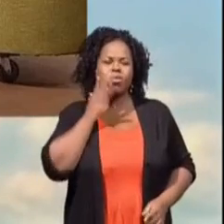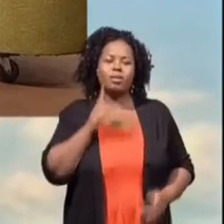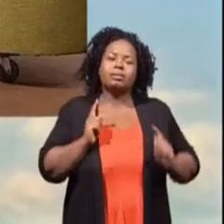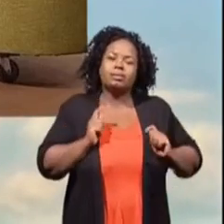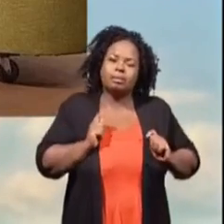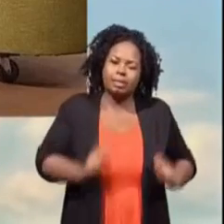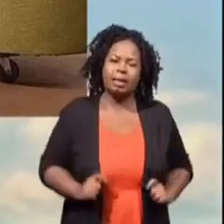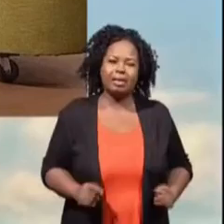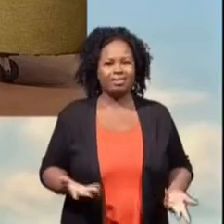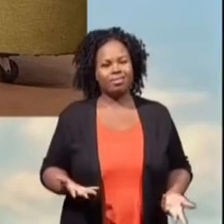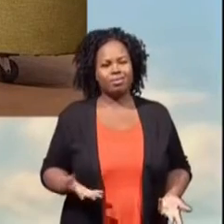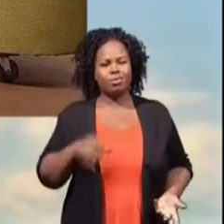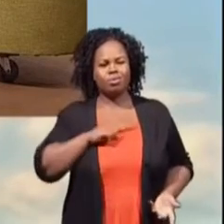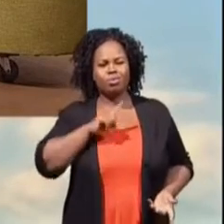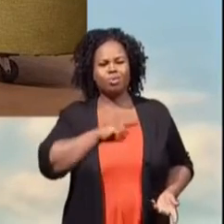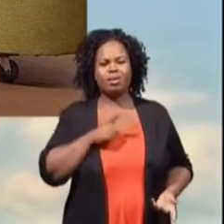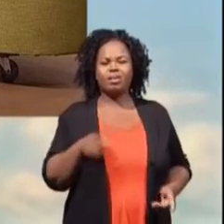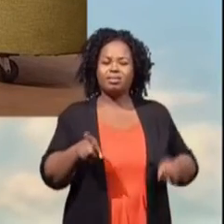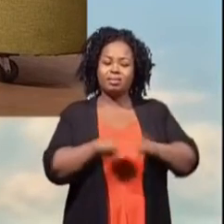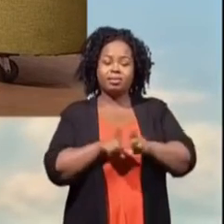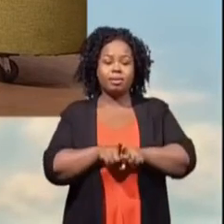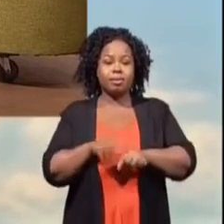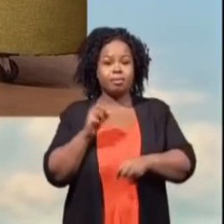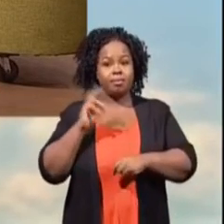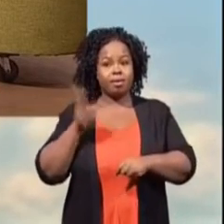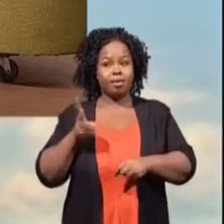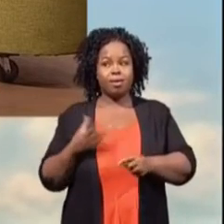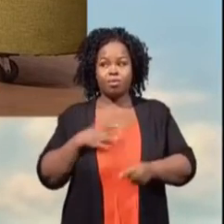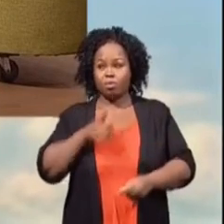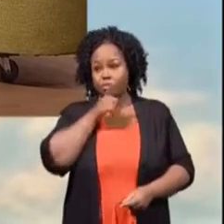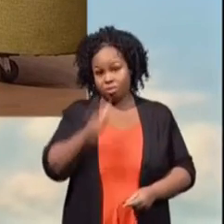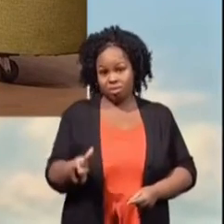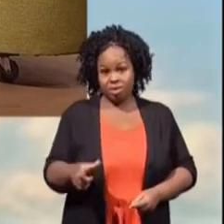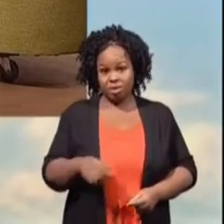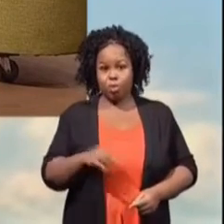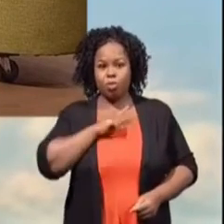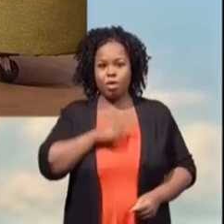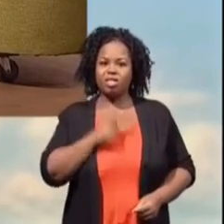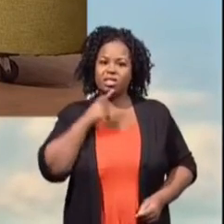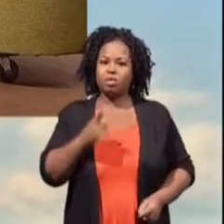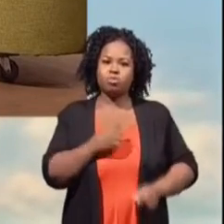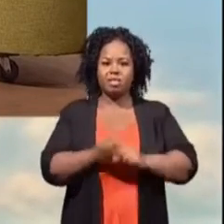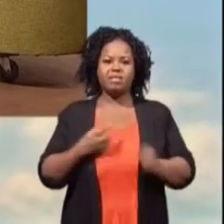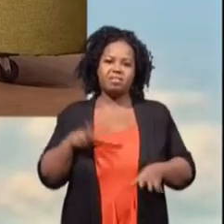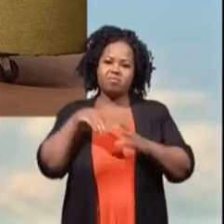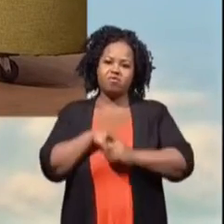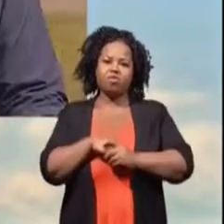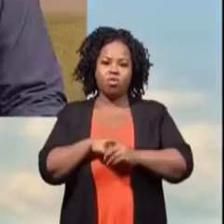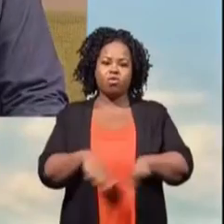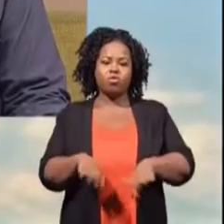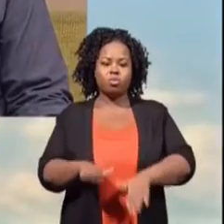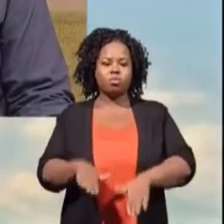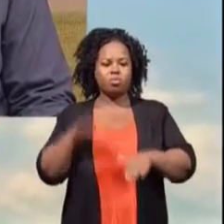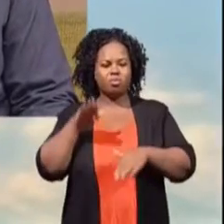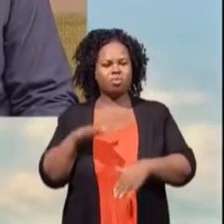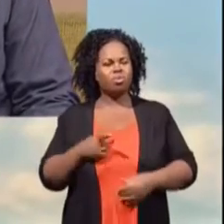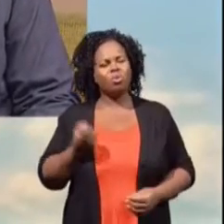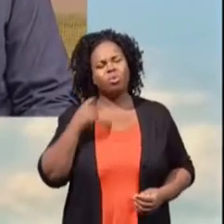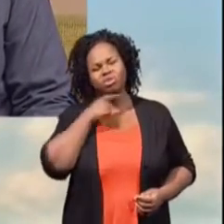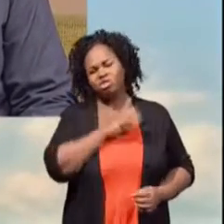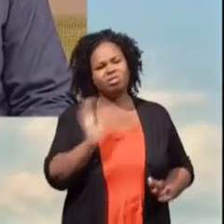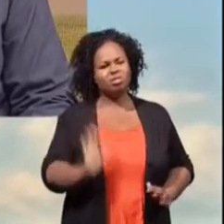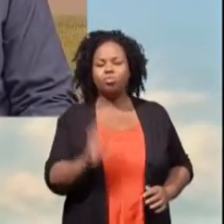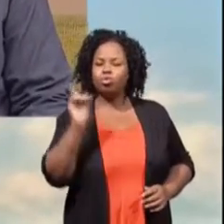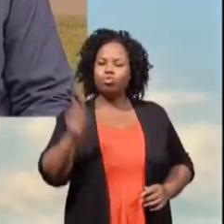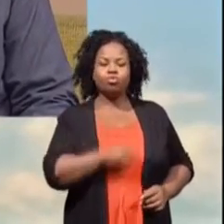but maseka khathele lo muntu and lo mntana and ngifuna ukusho one statement lo muntu owathi singabi involved in raising our kids